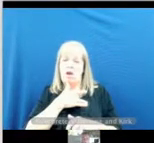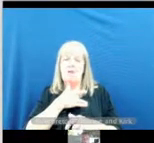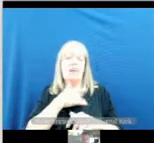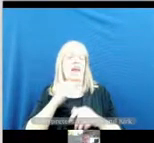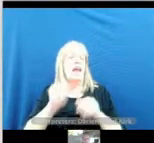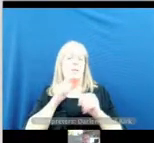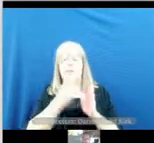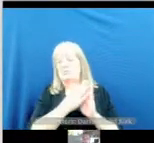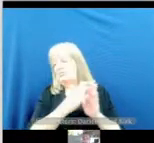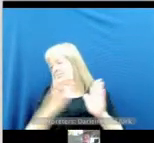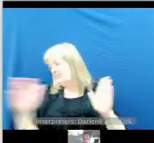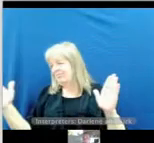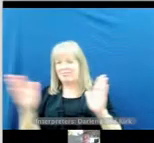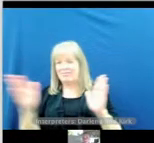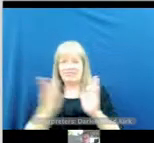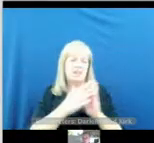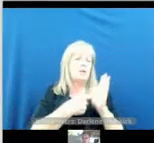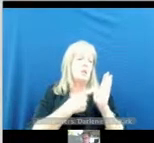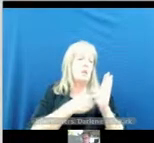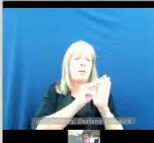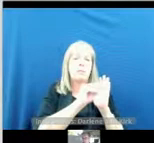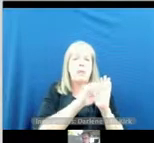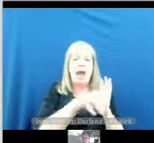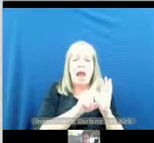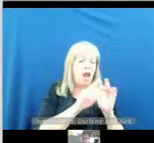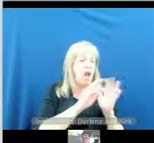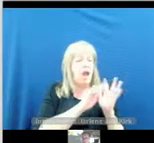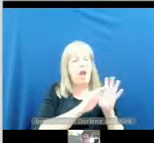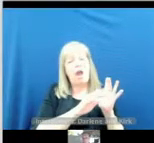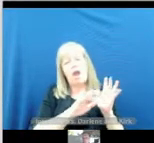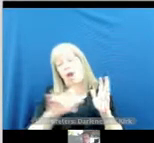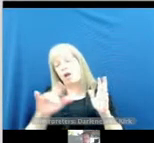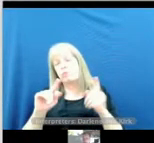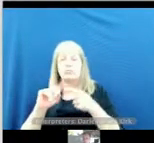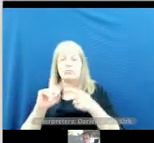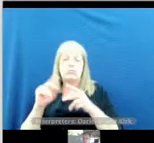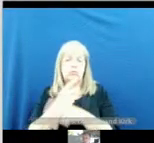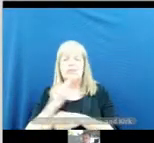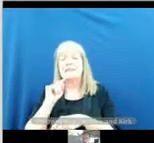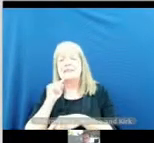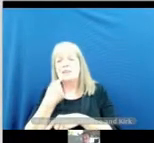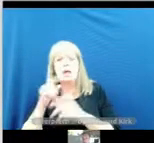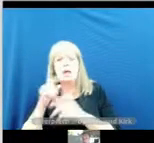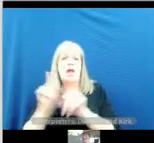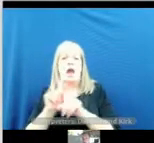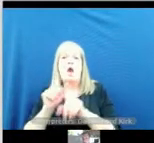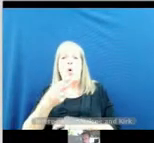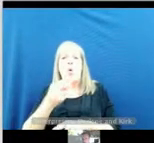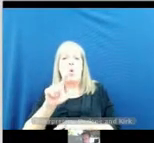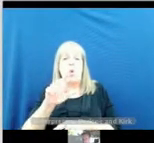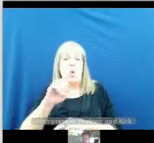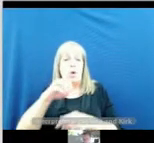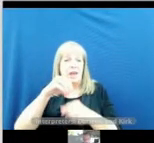just sort of an arrhythmia all the way to very significant holes in the heart that have to be repaired immediately after birth.